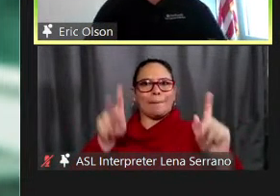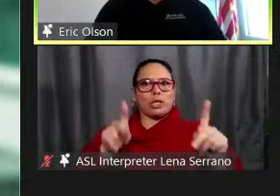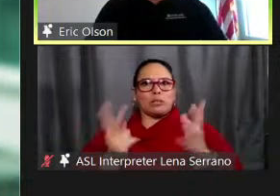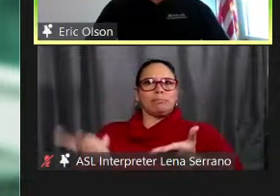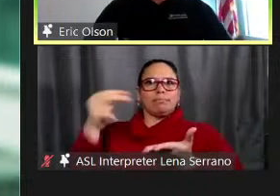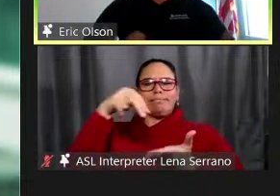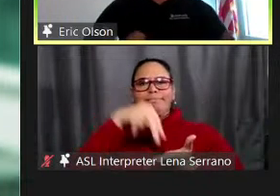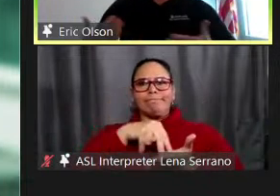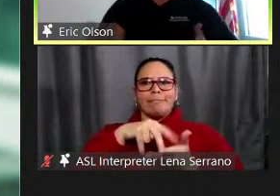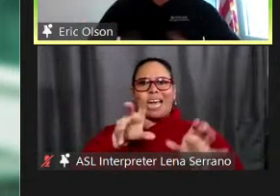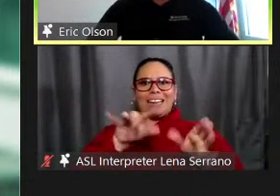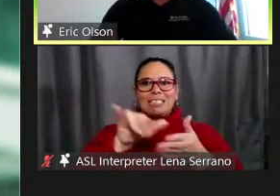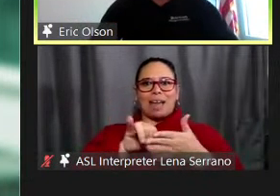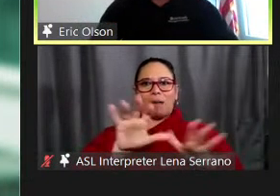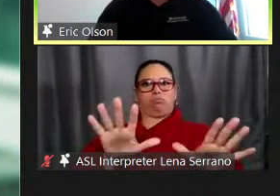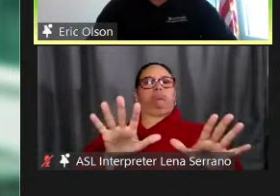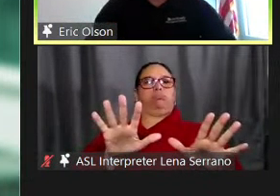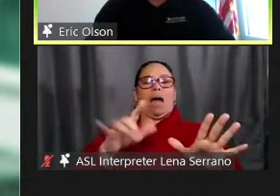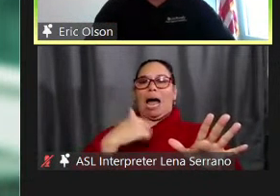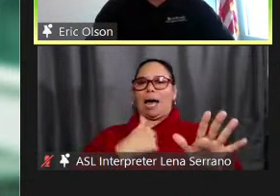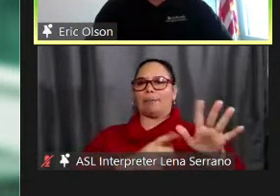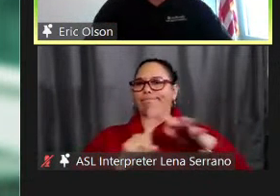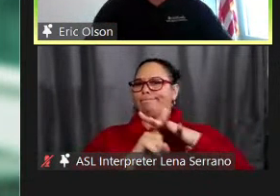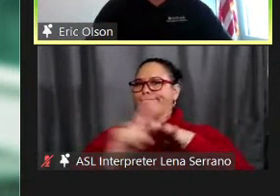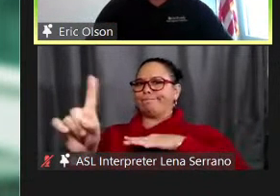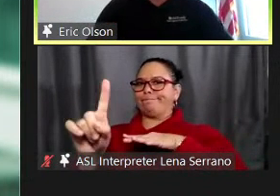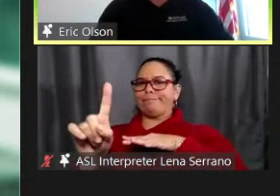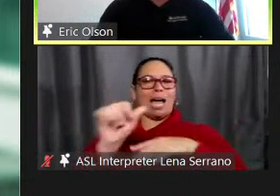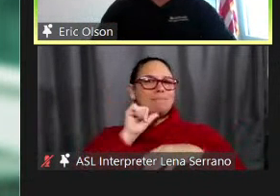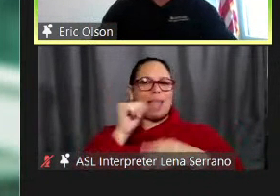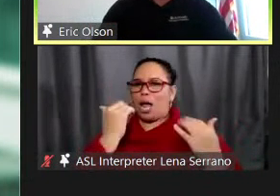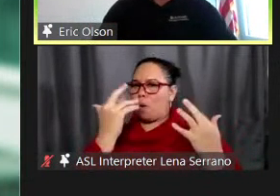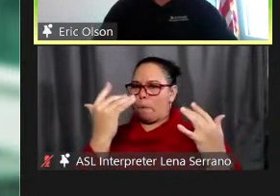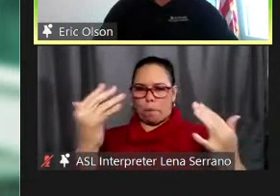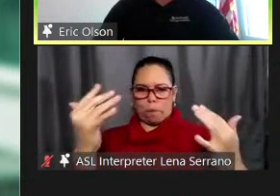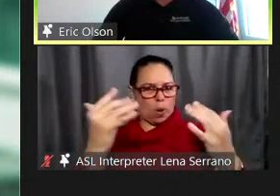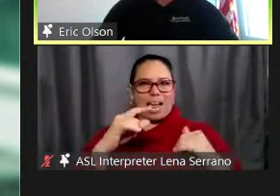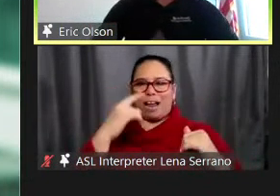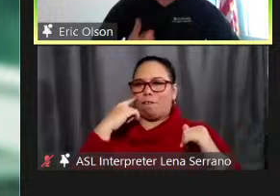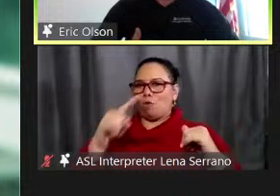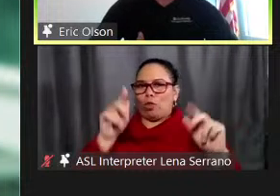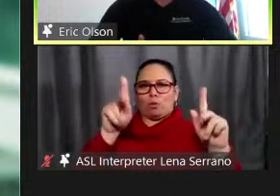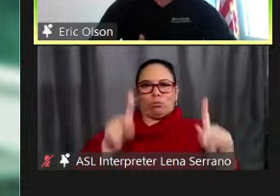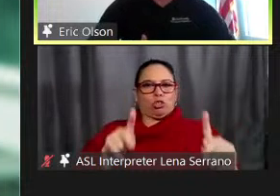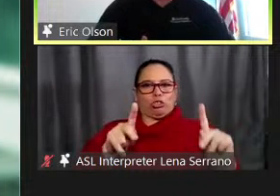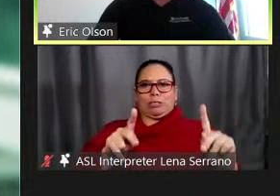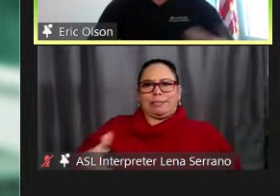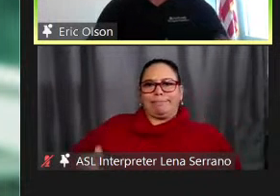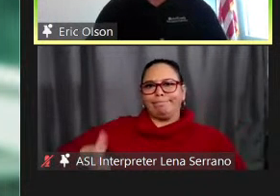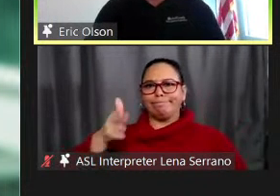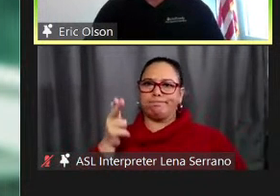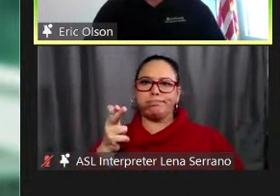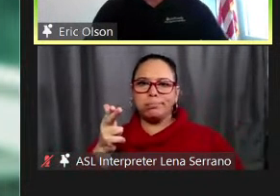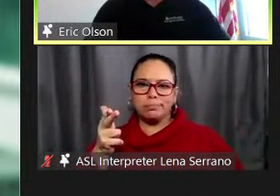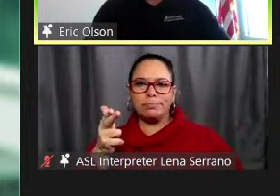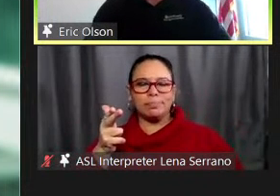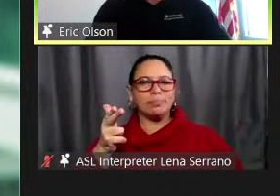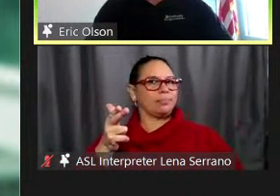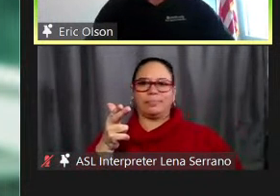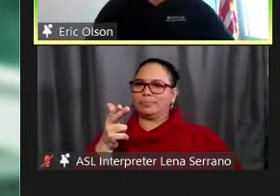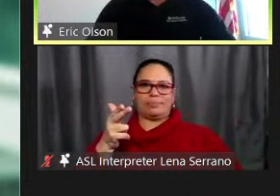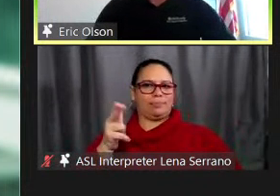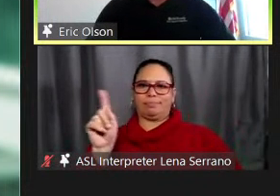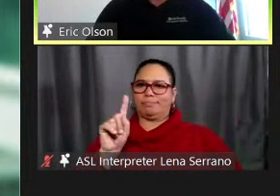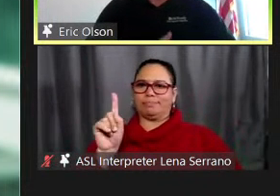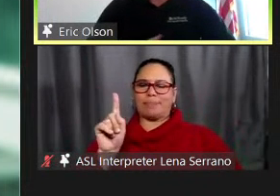I'm more apt to start walking towards the exit. I'm not going to wait around for this individual to produce a weapon, which he ends up doing,